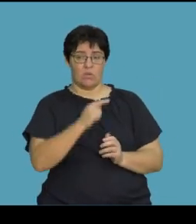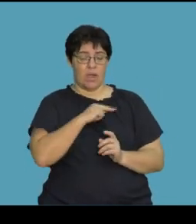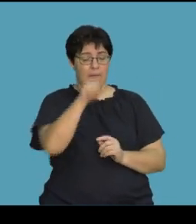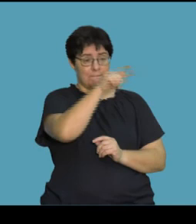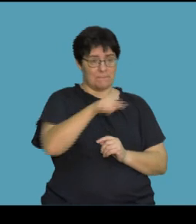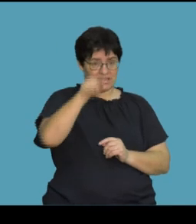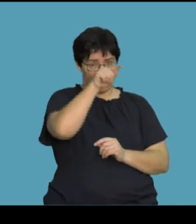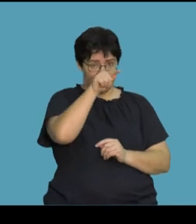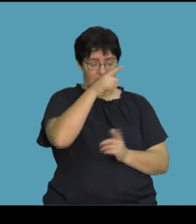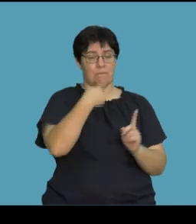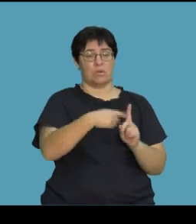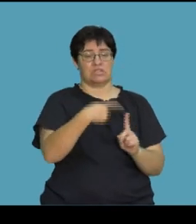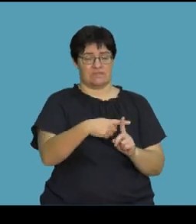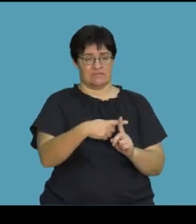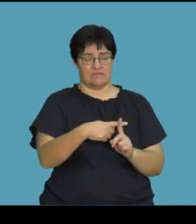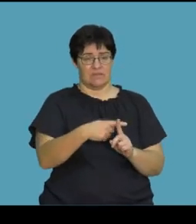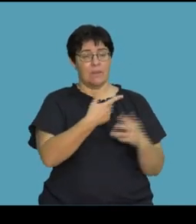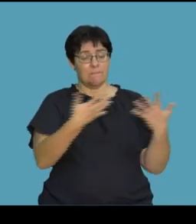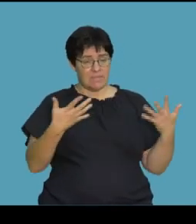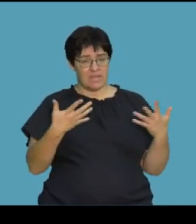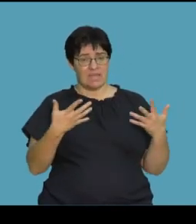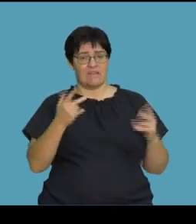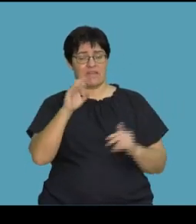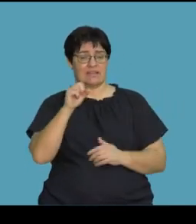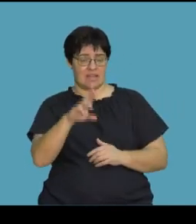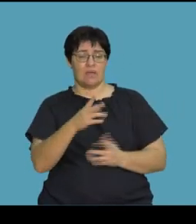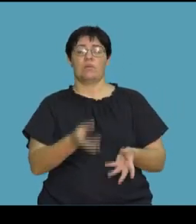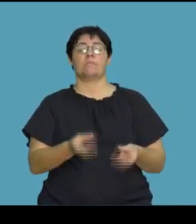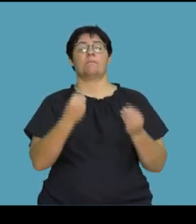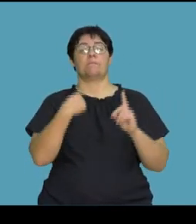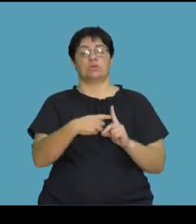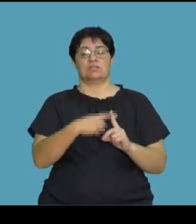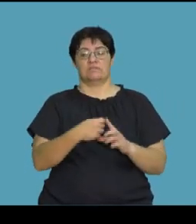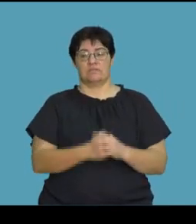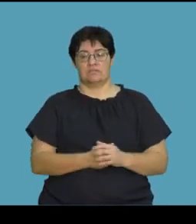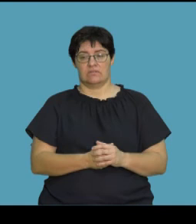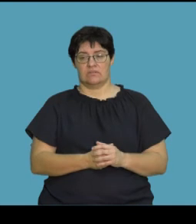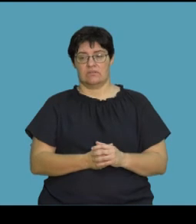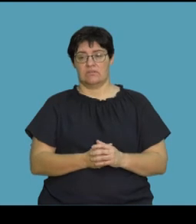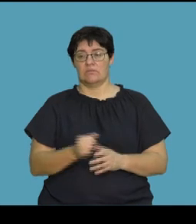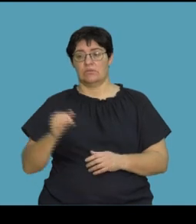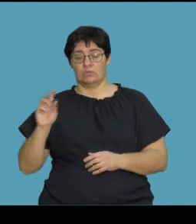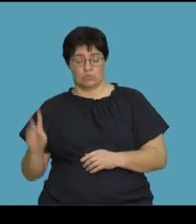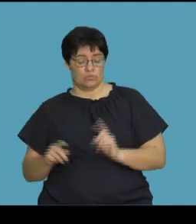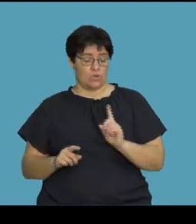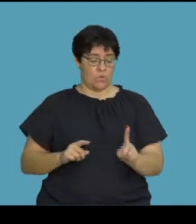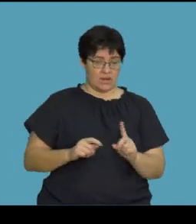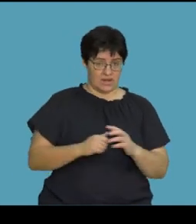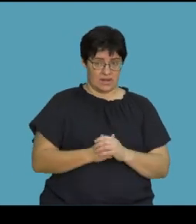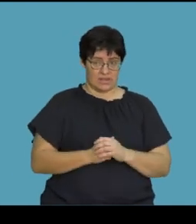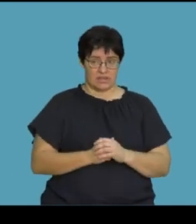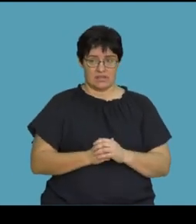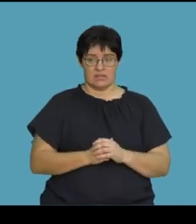middle term is a positive, the bigger factor will get a positive. So this becomes 2, that's 1